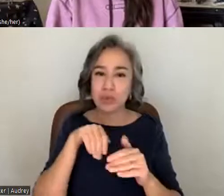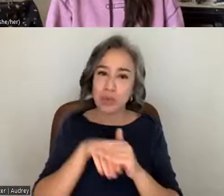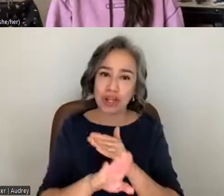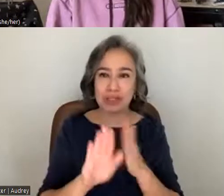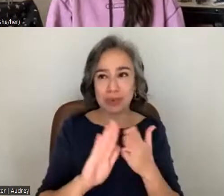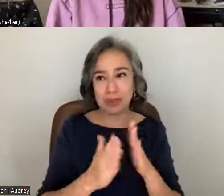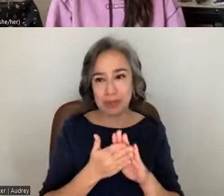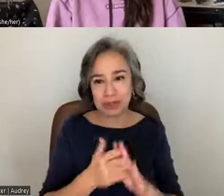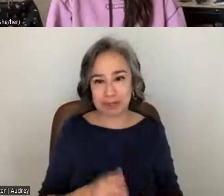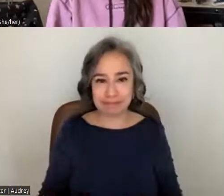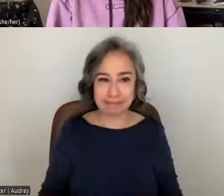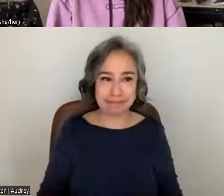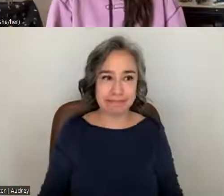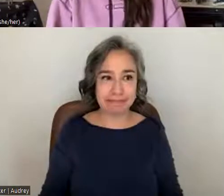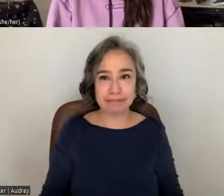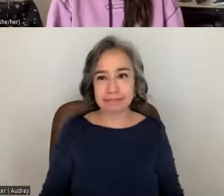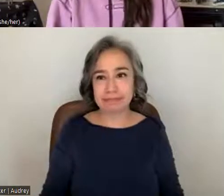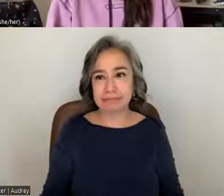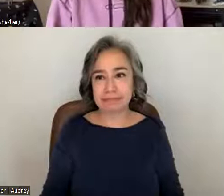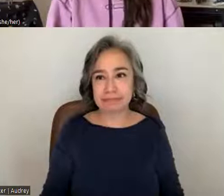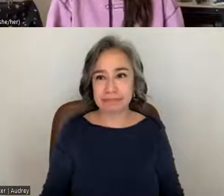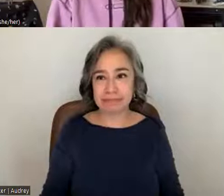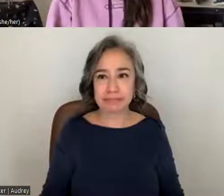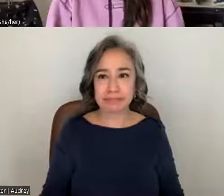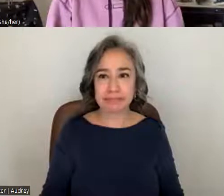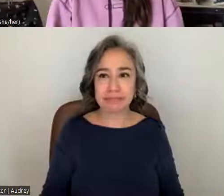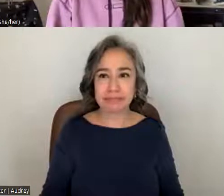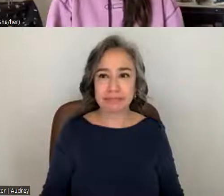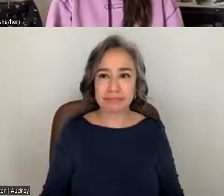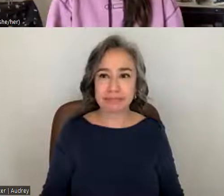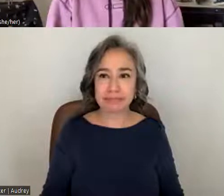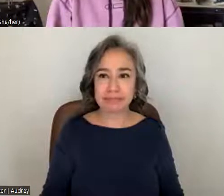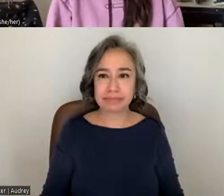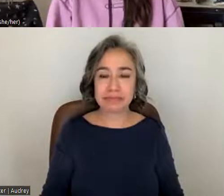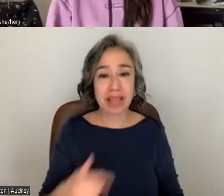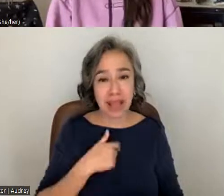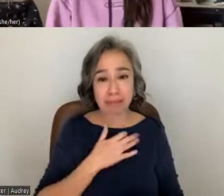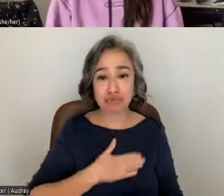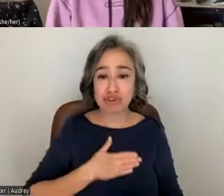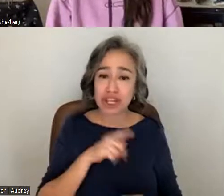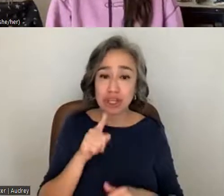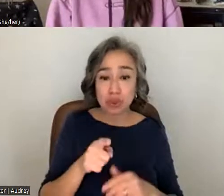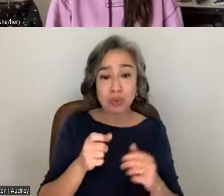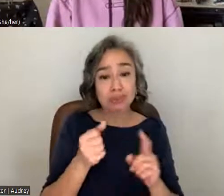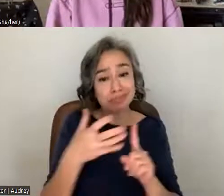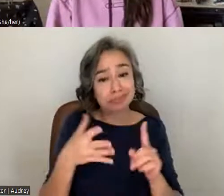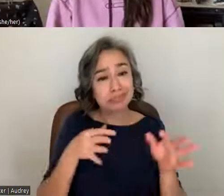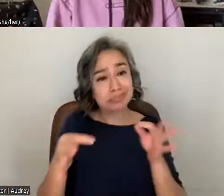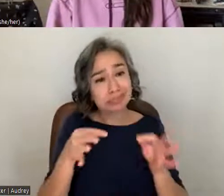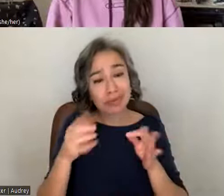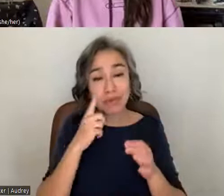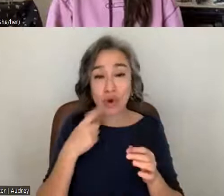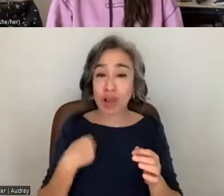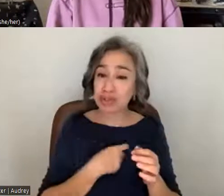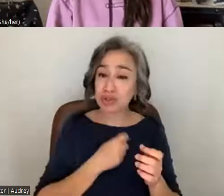Elena, greatly appreciate you fleshing that out further for us to consider. And certainly that theme has held true